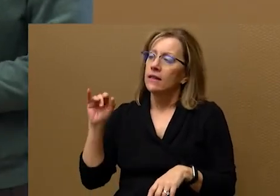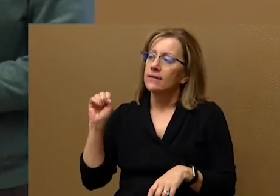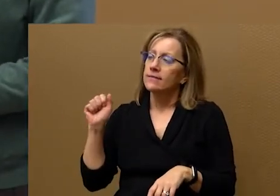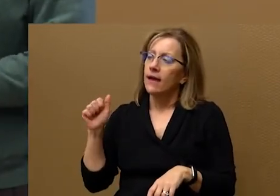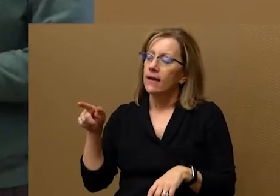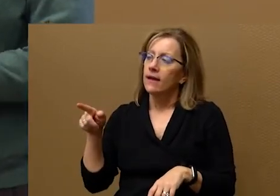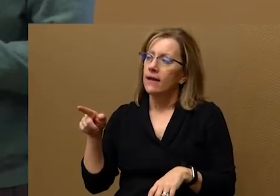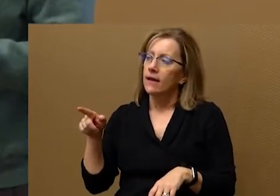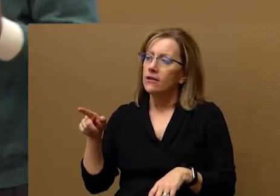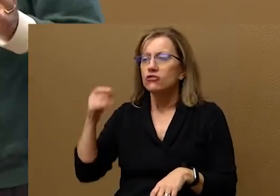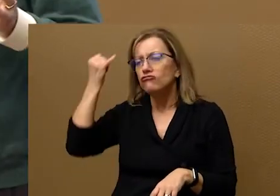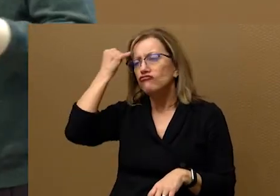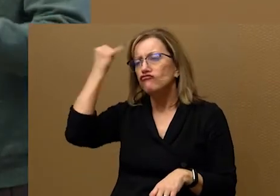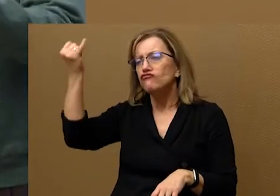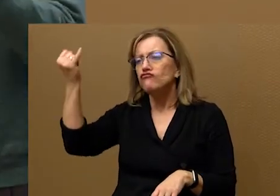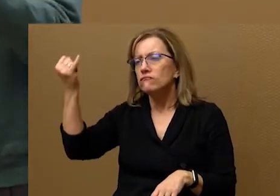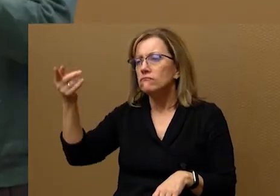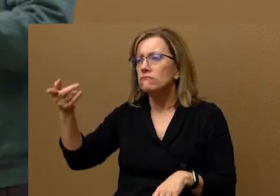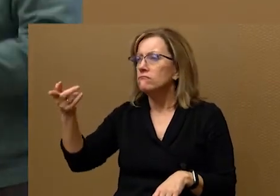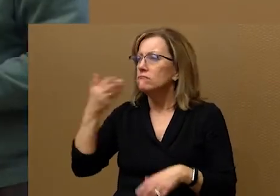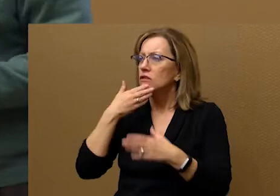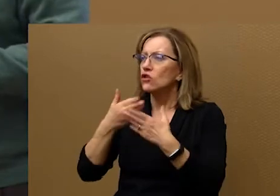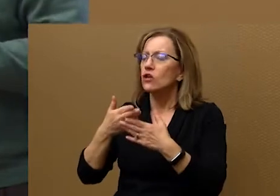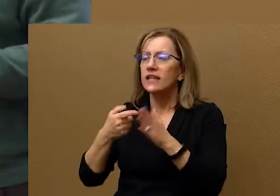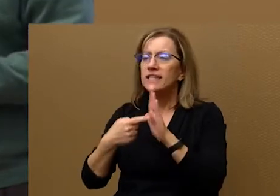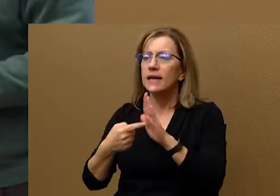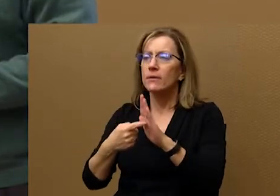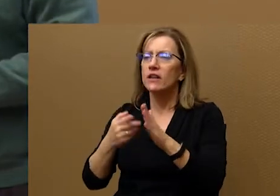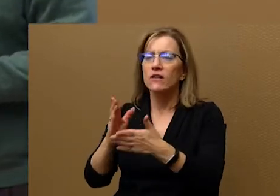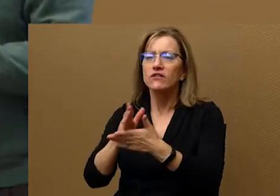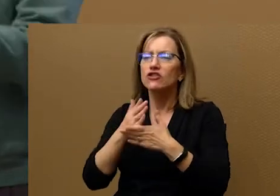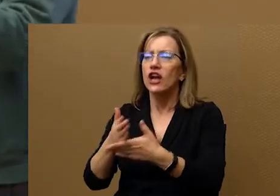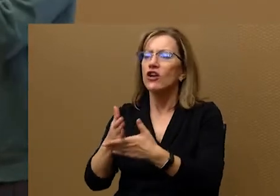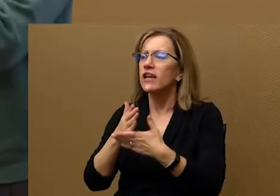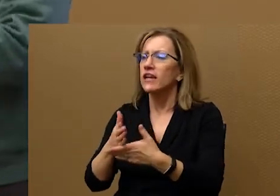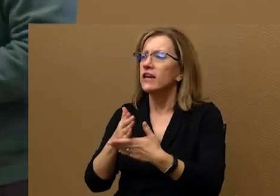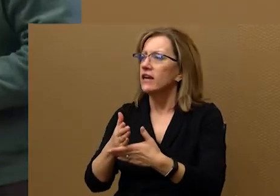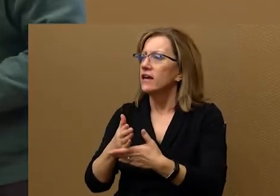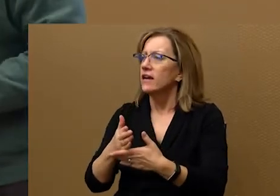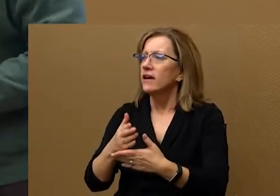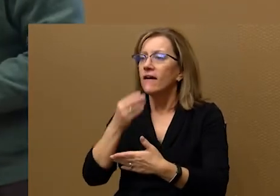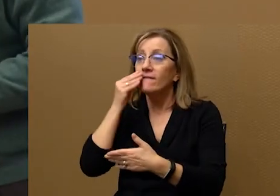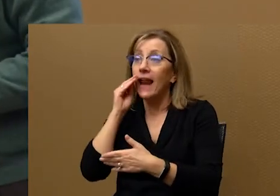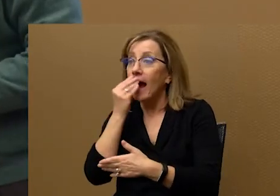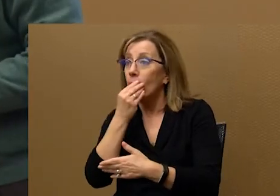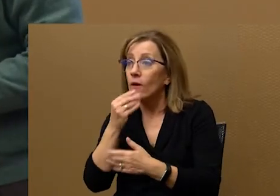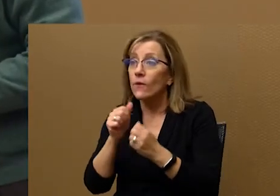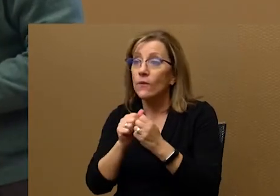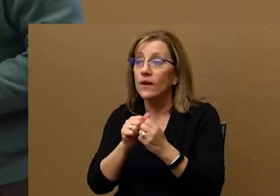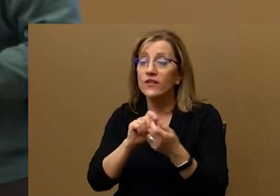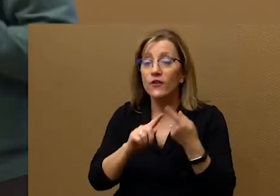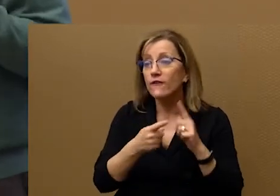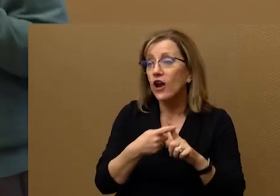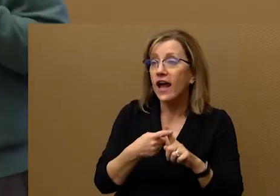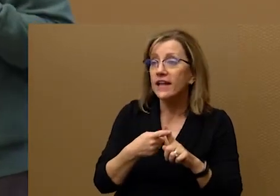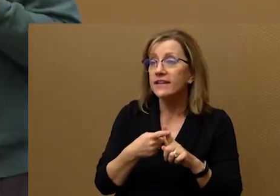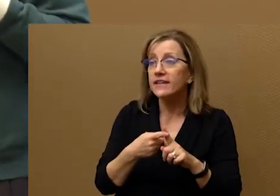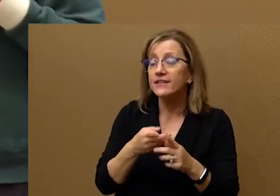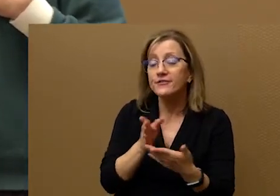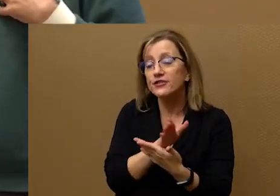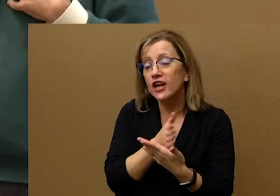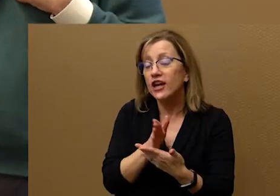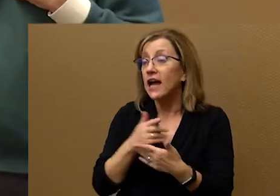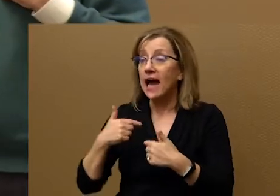let's just imagine that you just used a great example of sharing skill with, you shared a flower with your friends. And I'm the